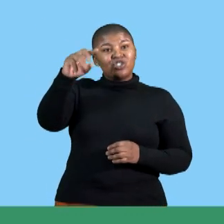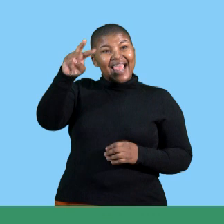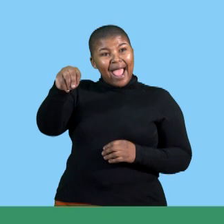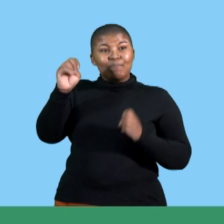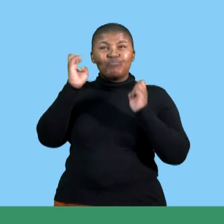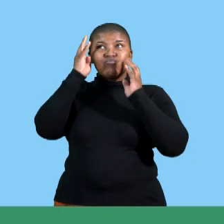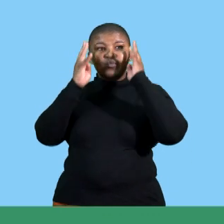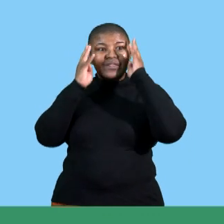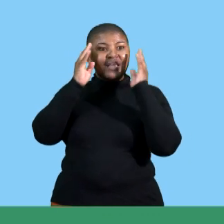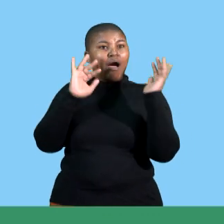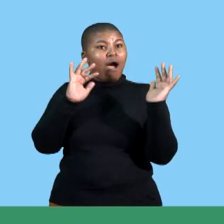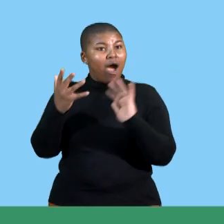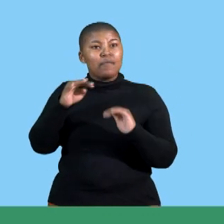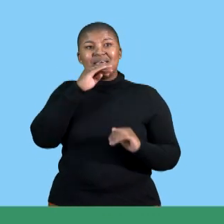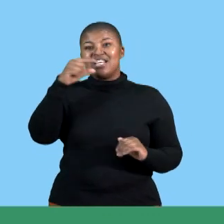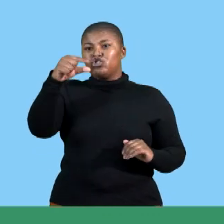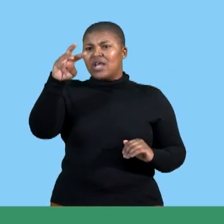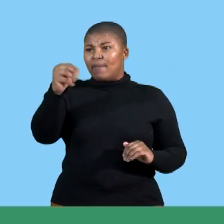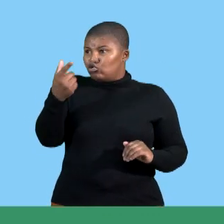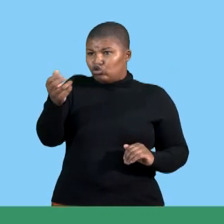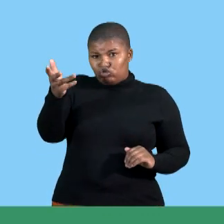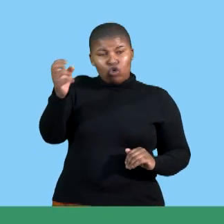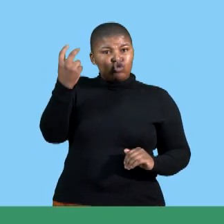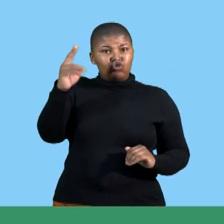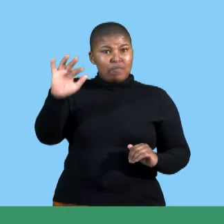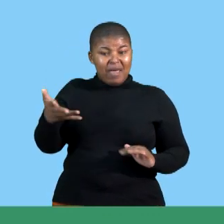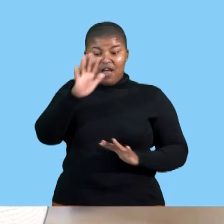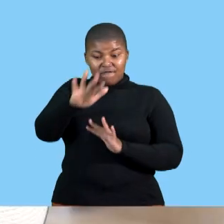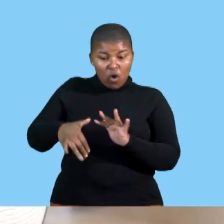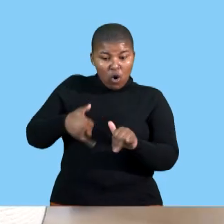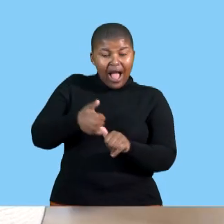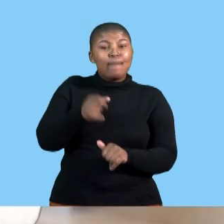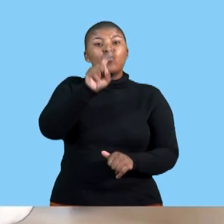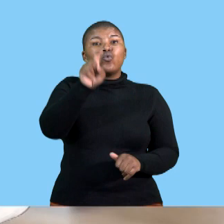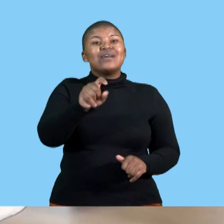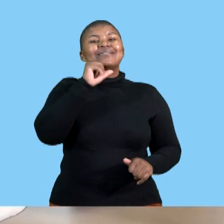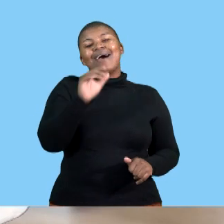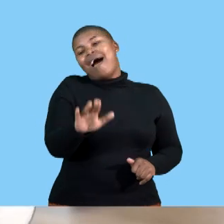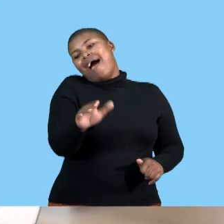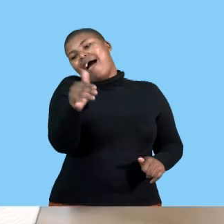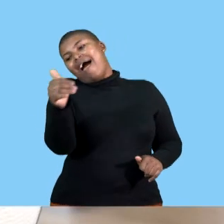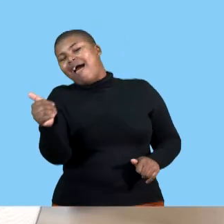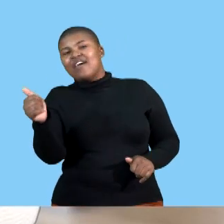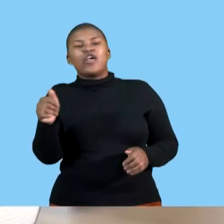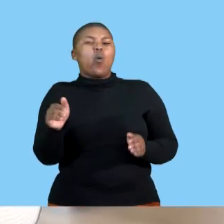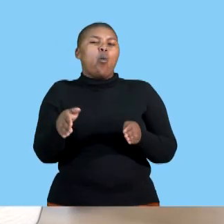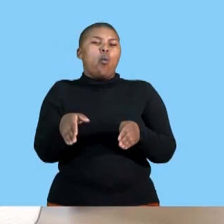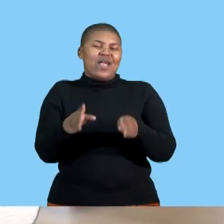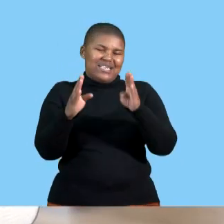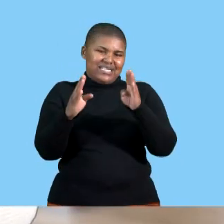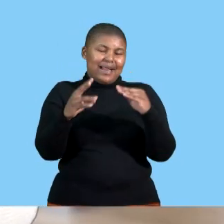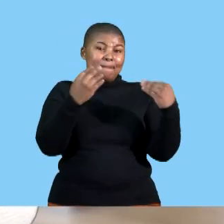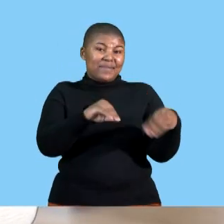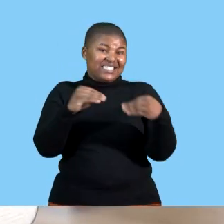creative thinking. This is what GM does. GM does only those 2. So the follow-up question says, what are the other